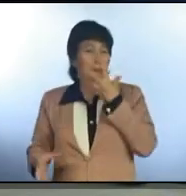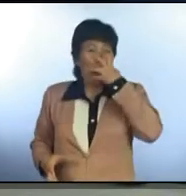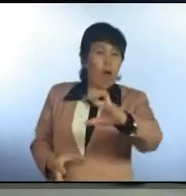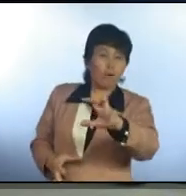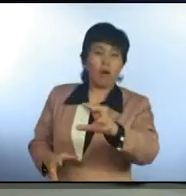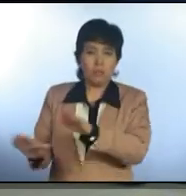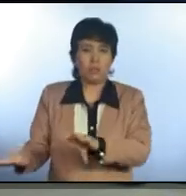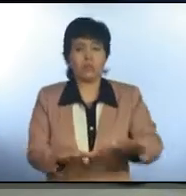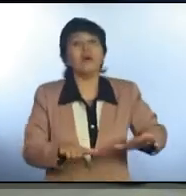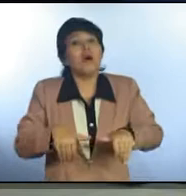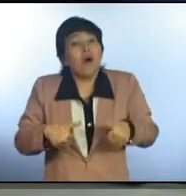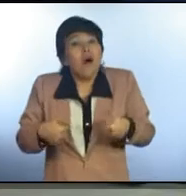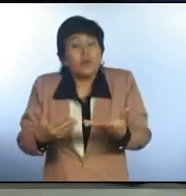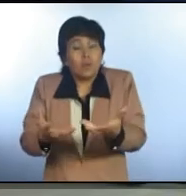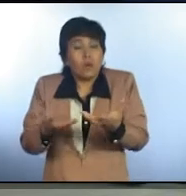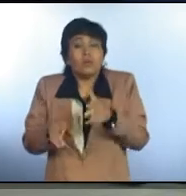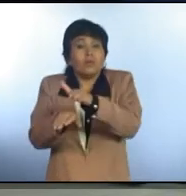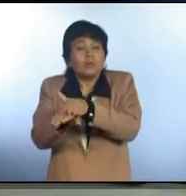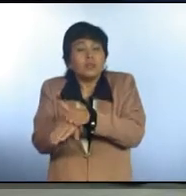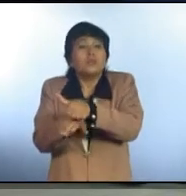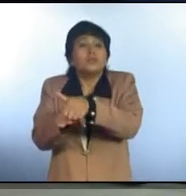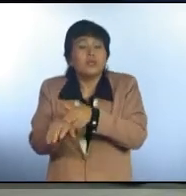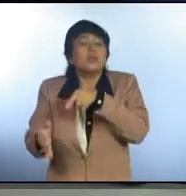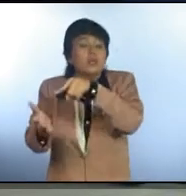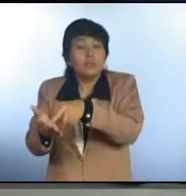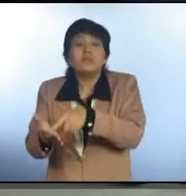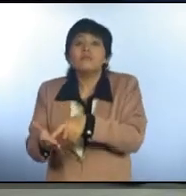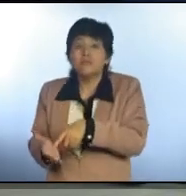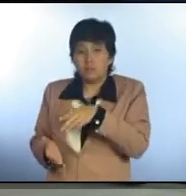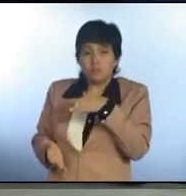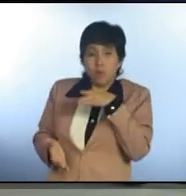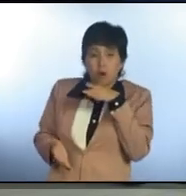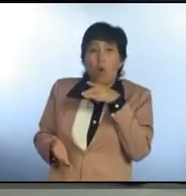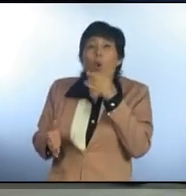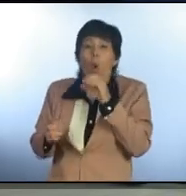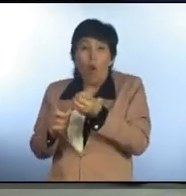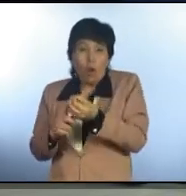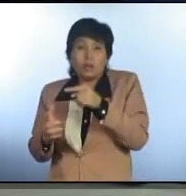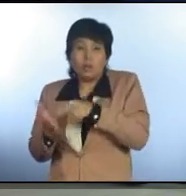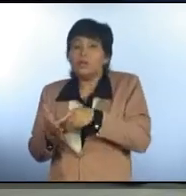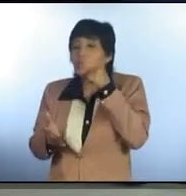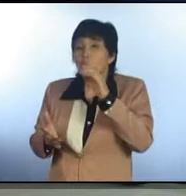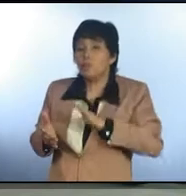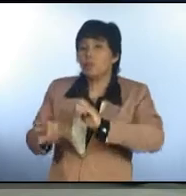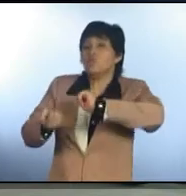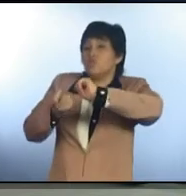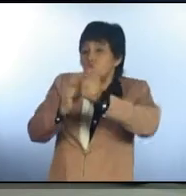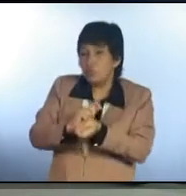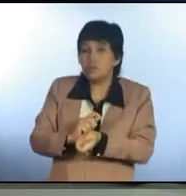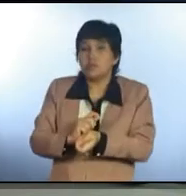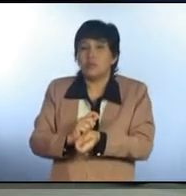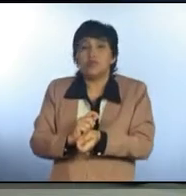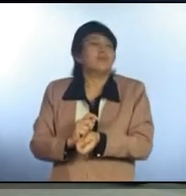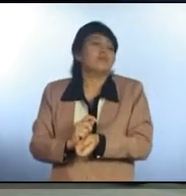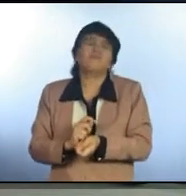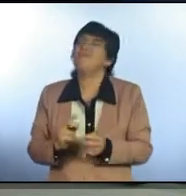children. Now, how do you want to persuade this mother or this woman to change? It is